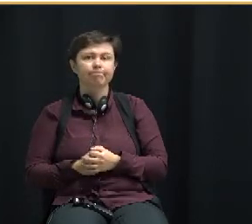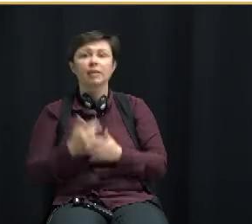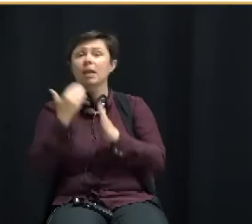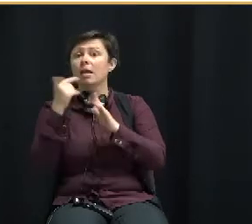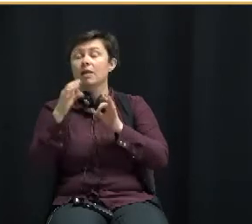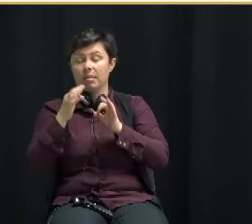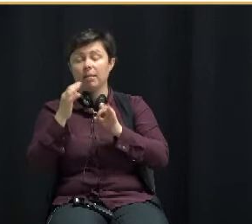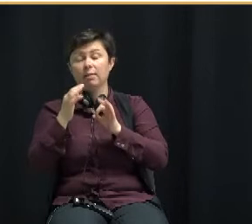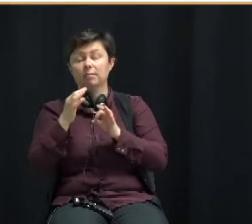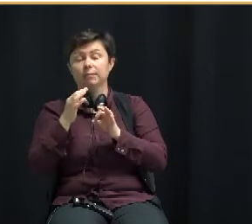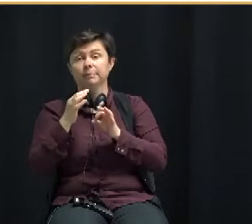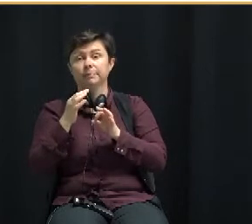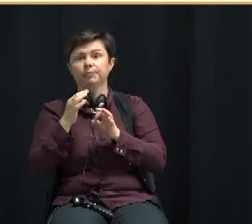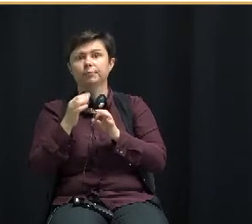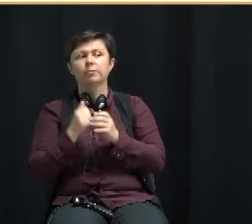Teraz